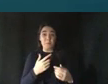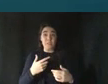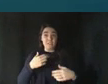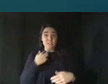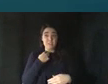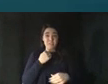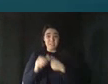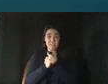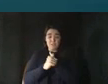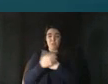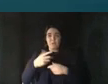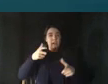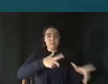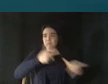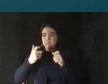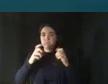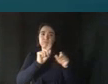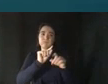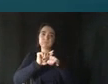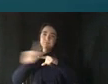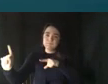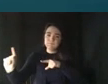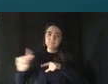protest and we have to run.